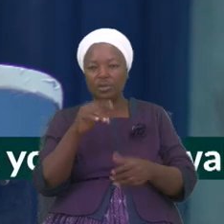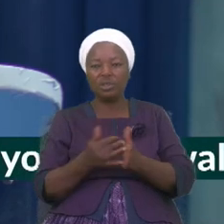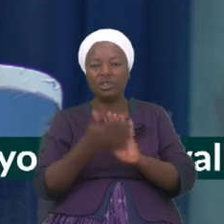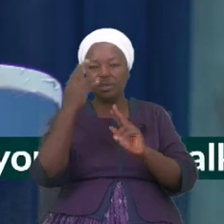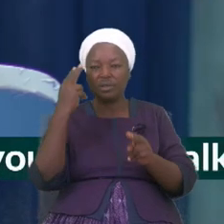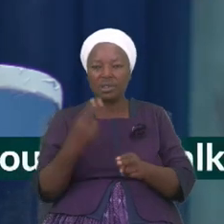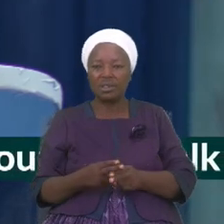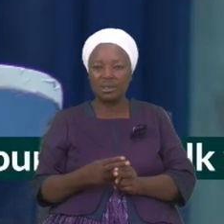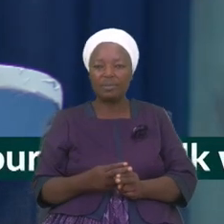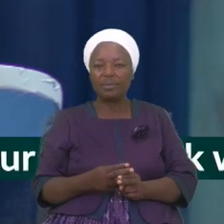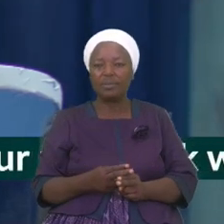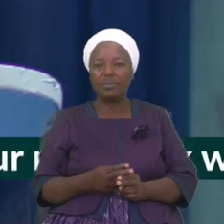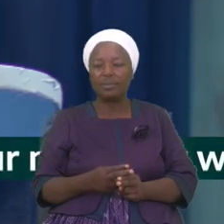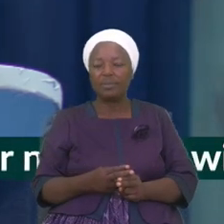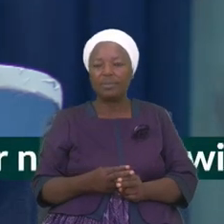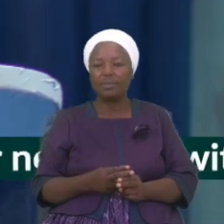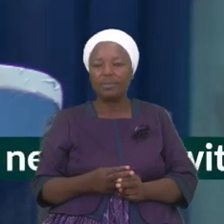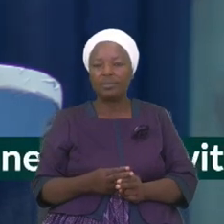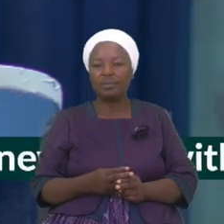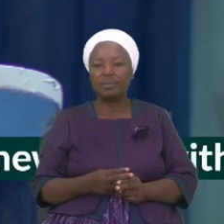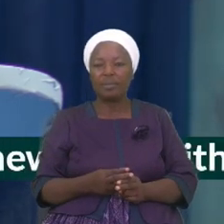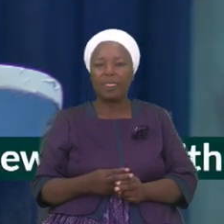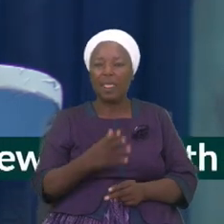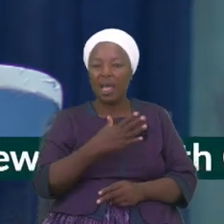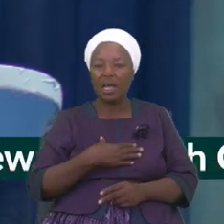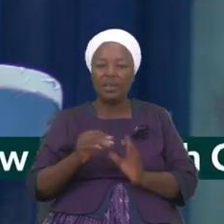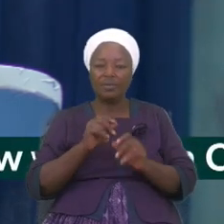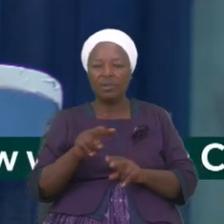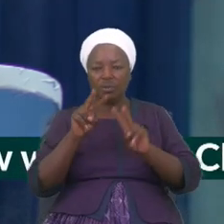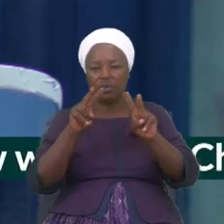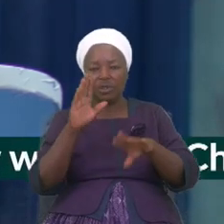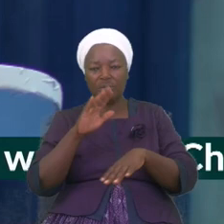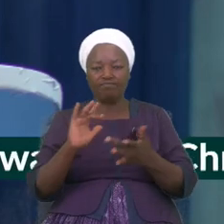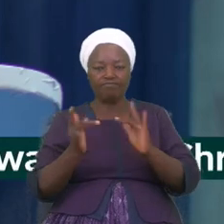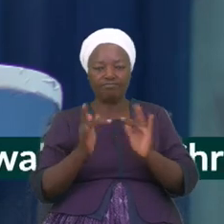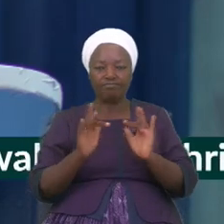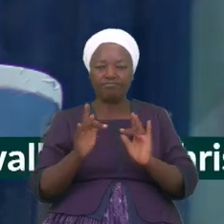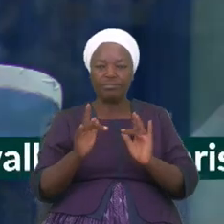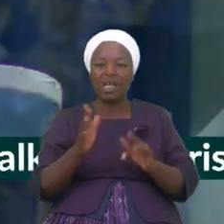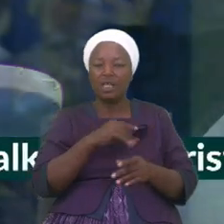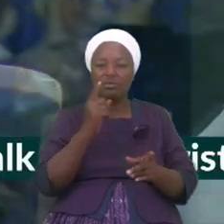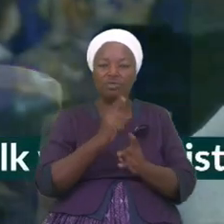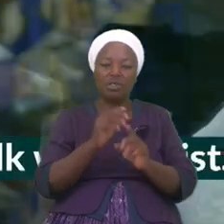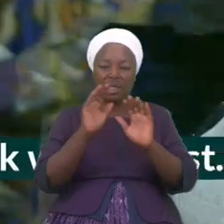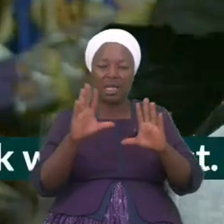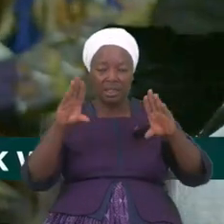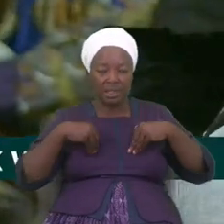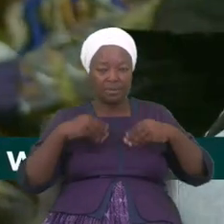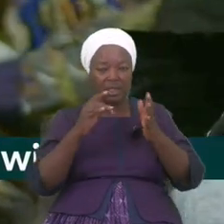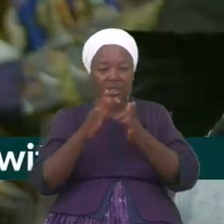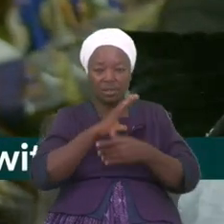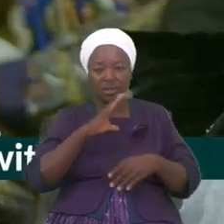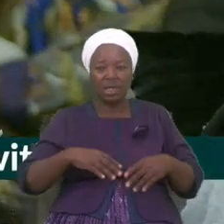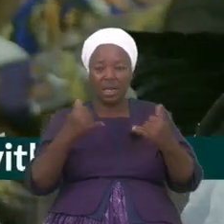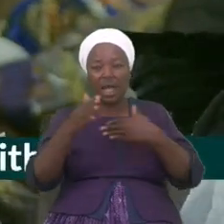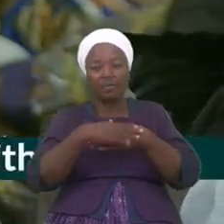name. And if you are watching online, and you just gave your life to Christ after the pastor's